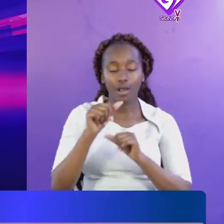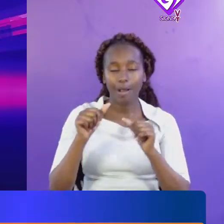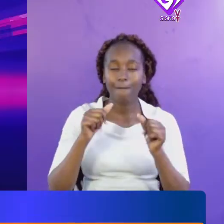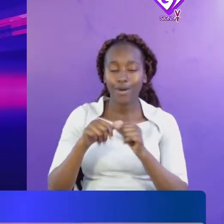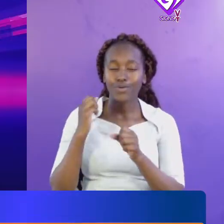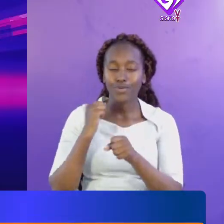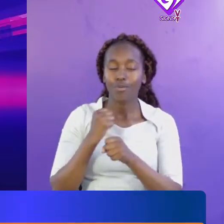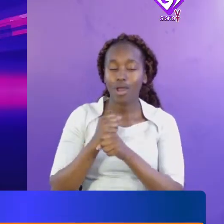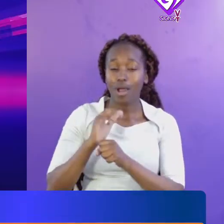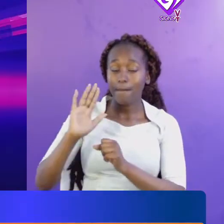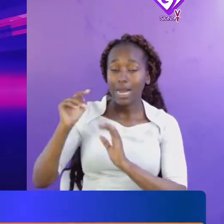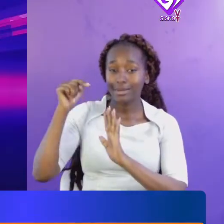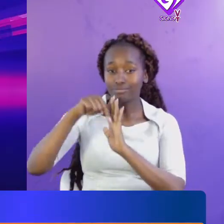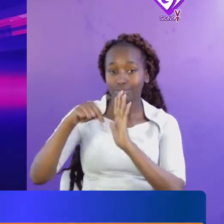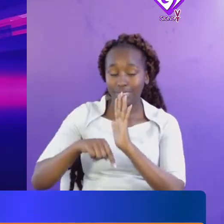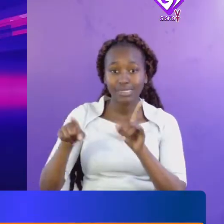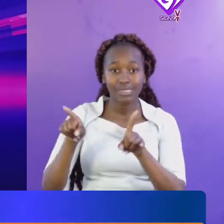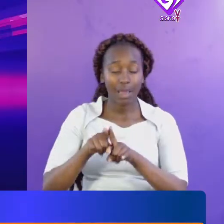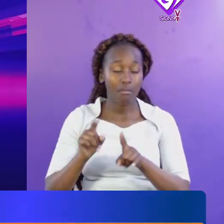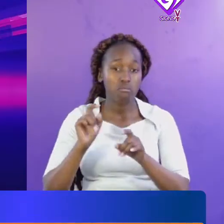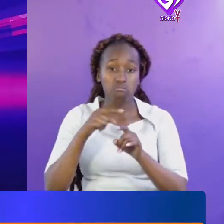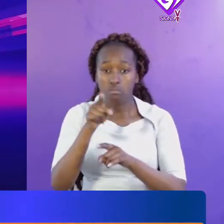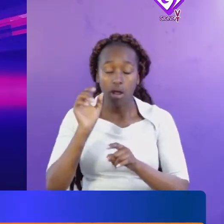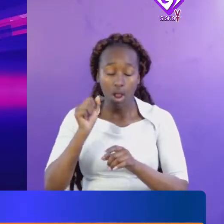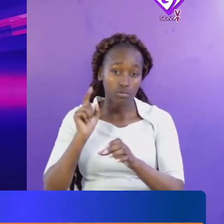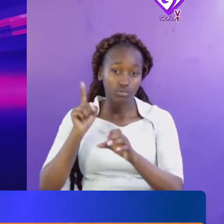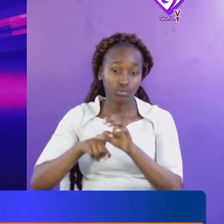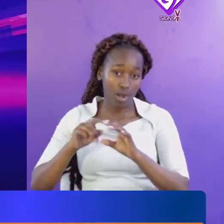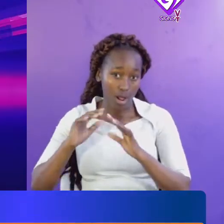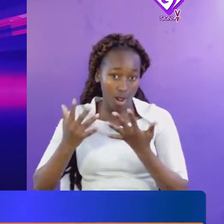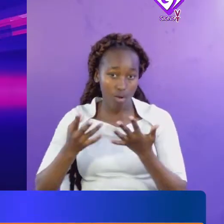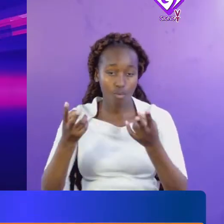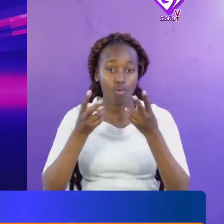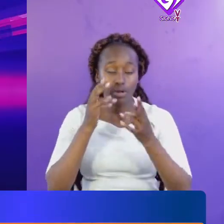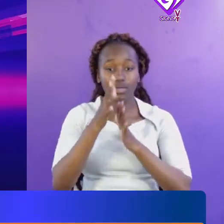and how can you be a part of that. Kindly keep it Science TV, and we'll be back after